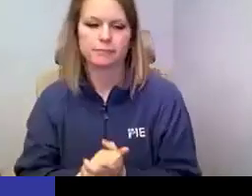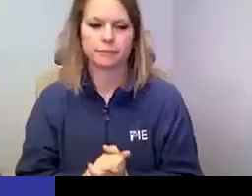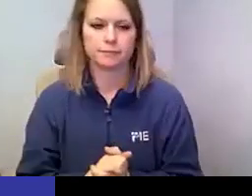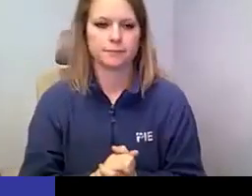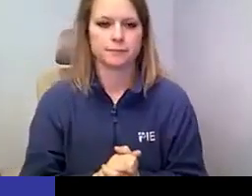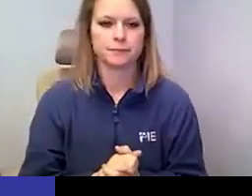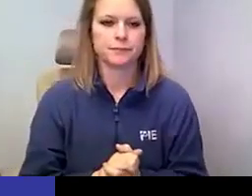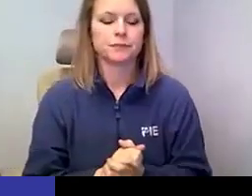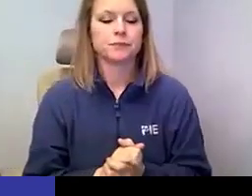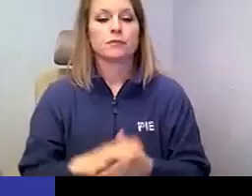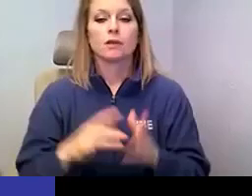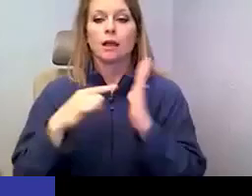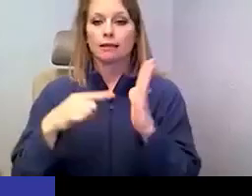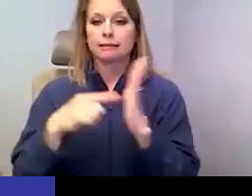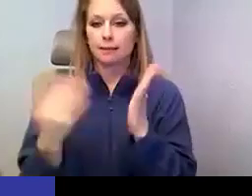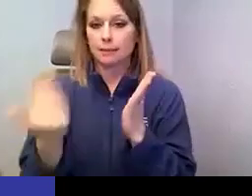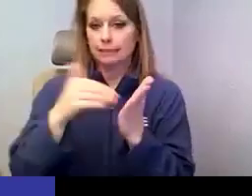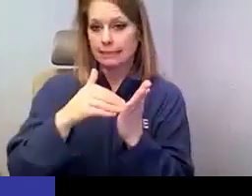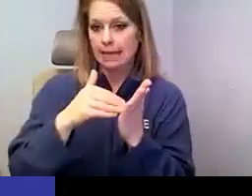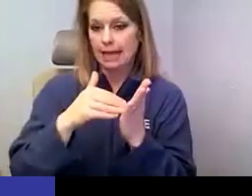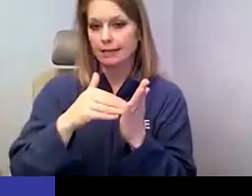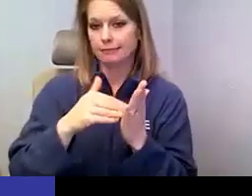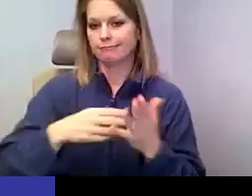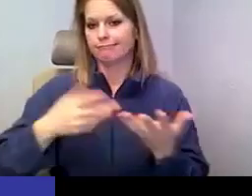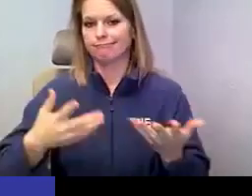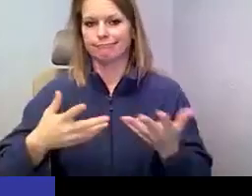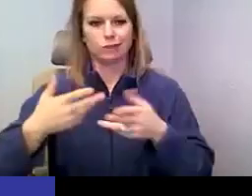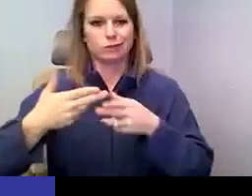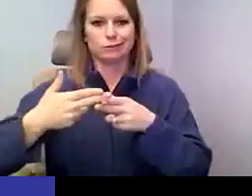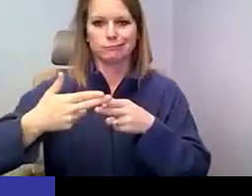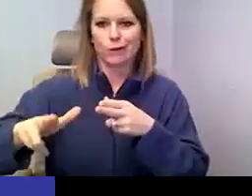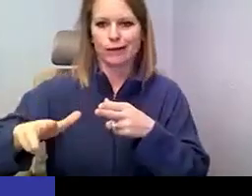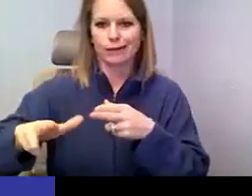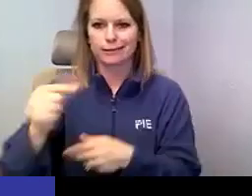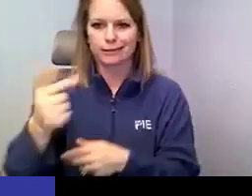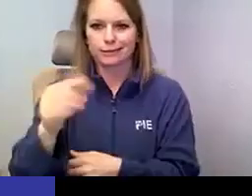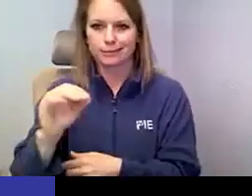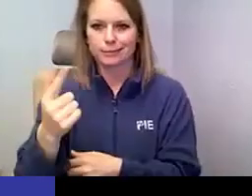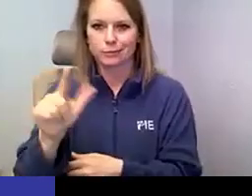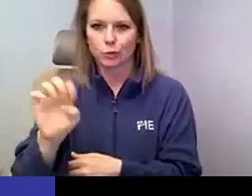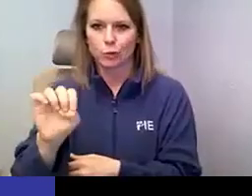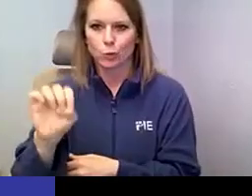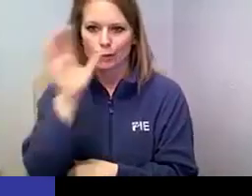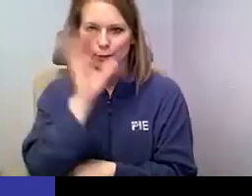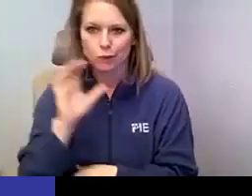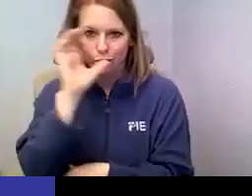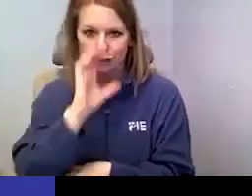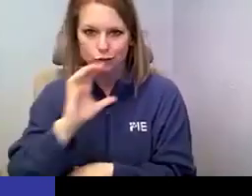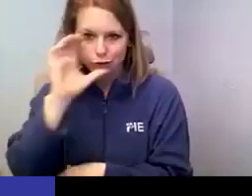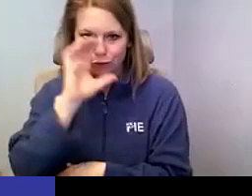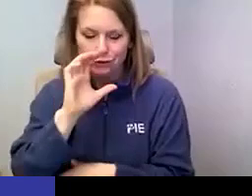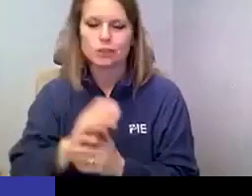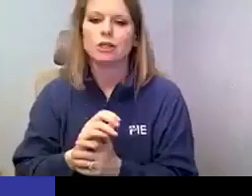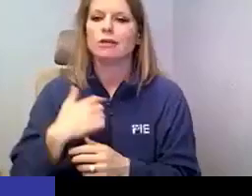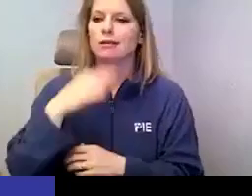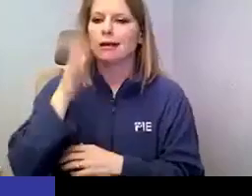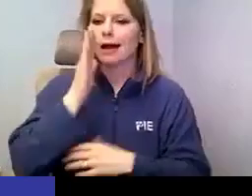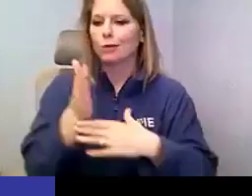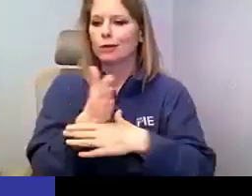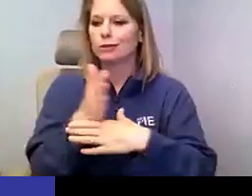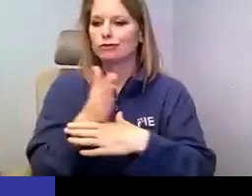The samples, again, they were from quick Google searches. I will be sharing in a minute a couple of other better